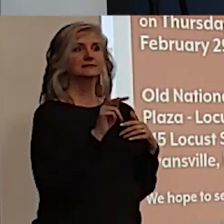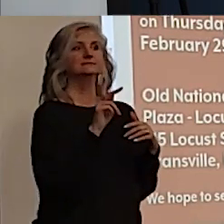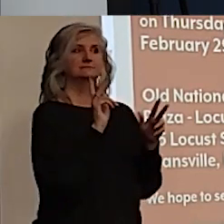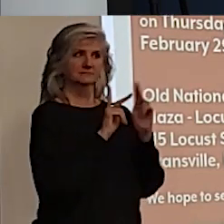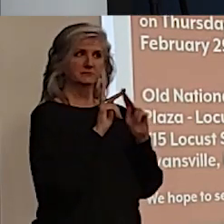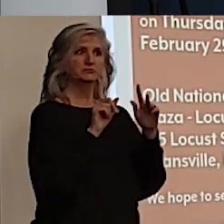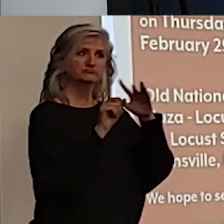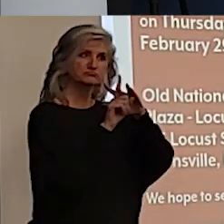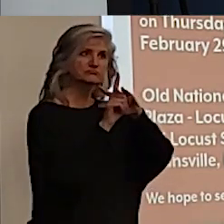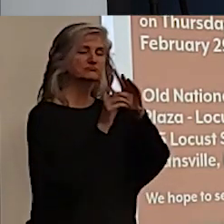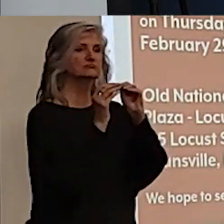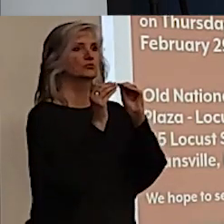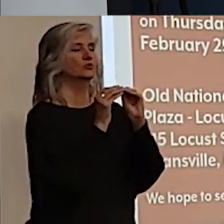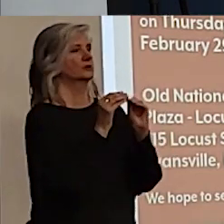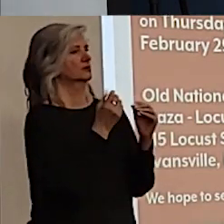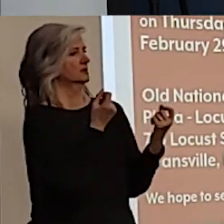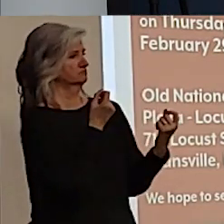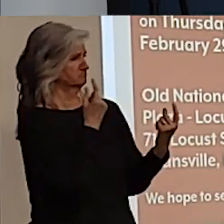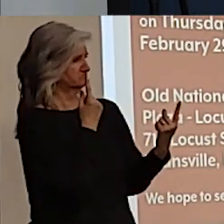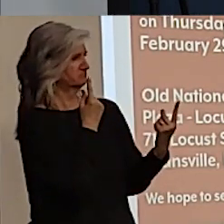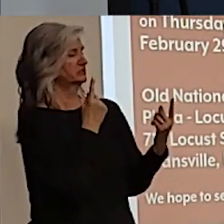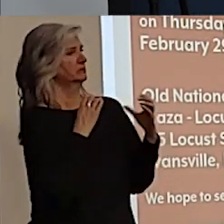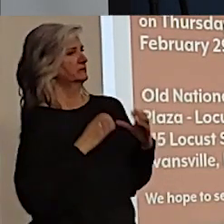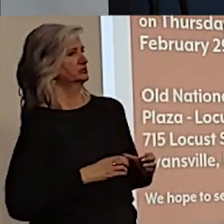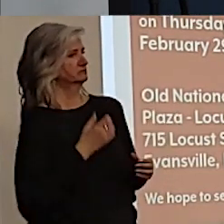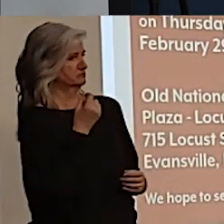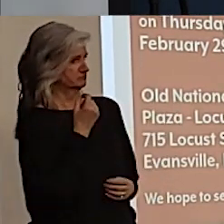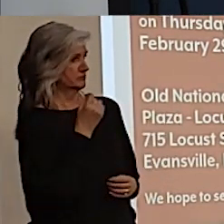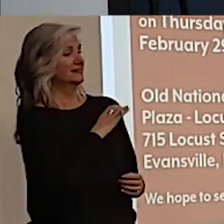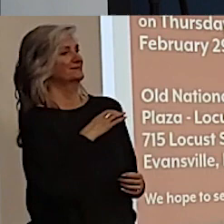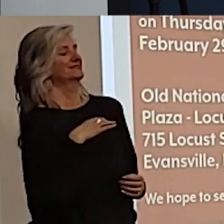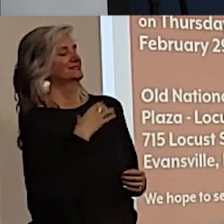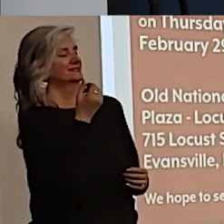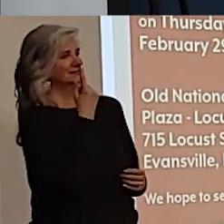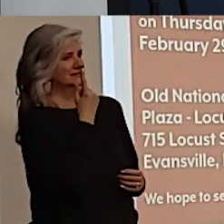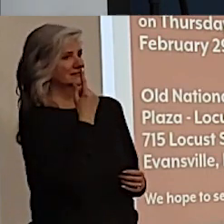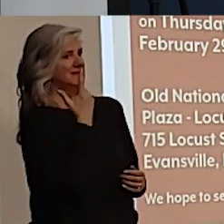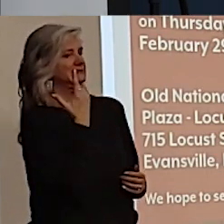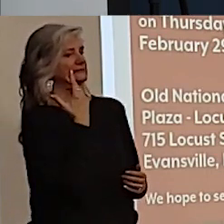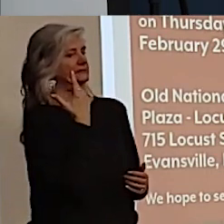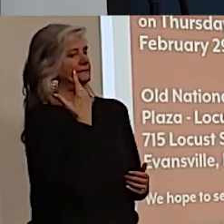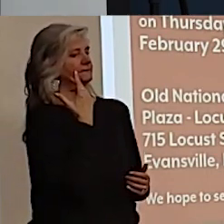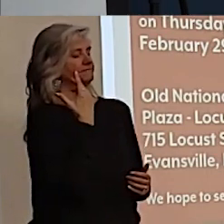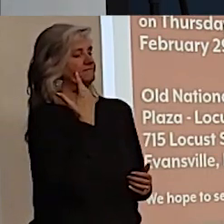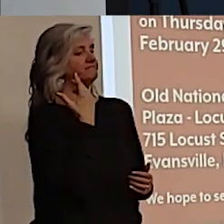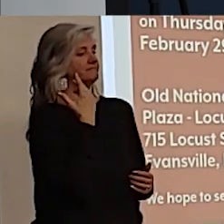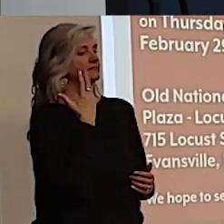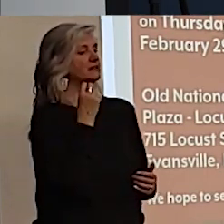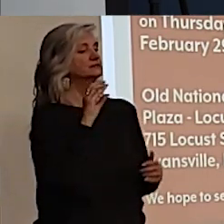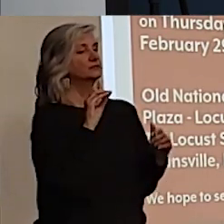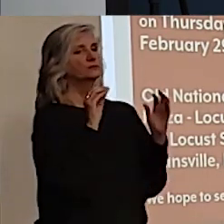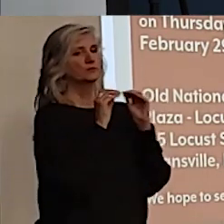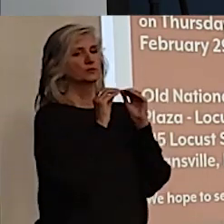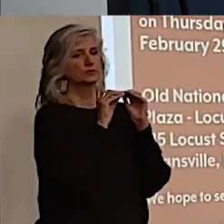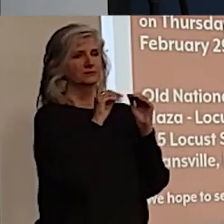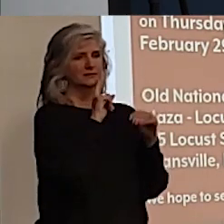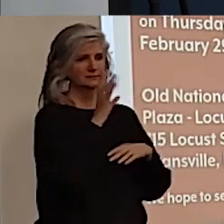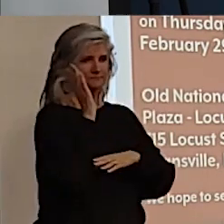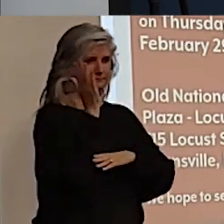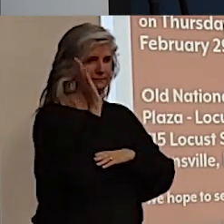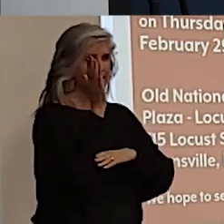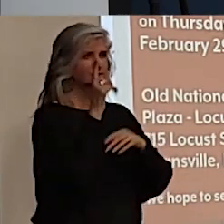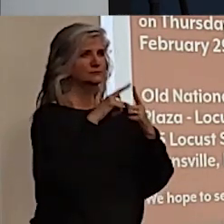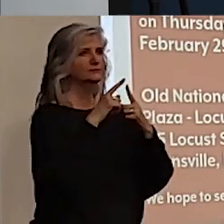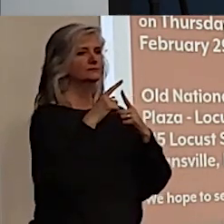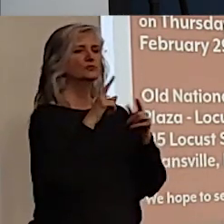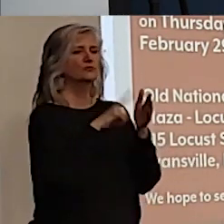more empathy from the commission, and we're starting to see some of that being reflected in these orders. So the more you can speak to something that